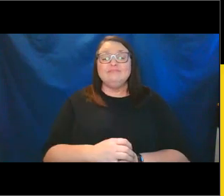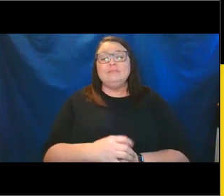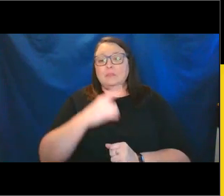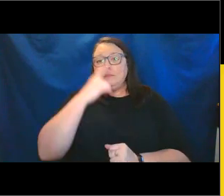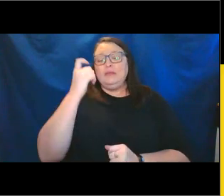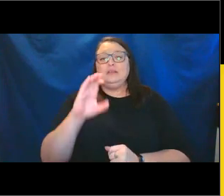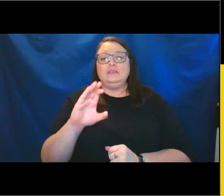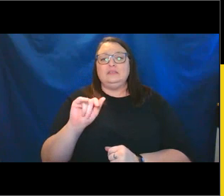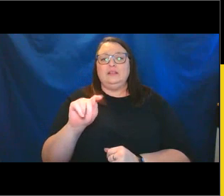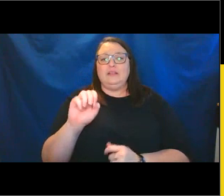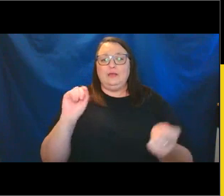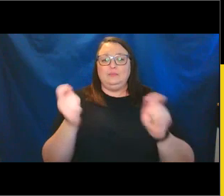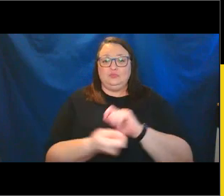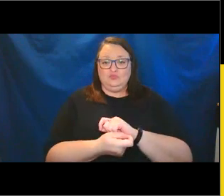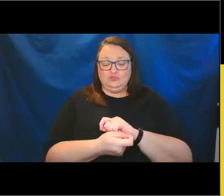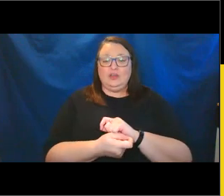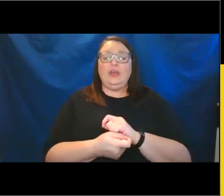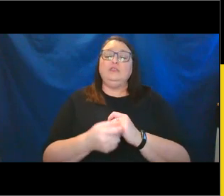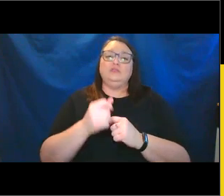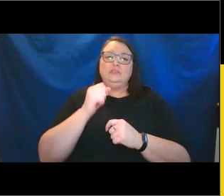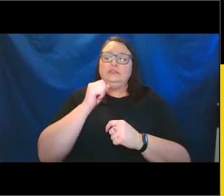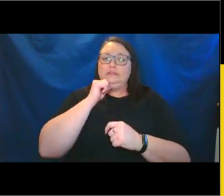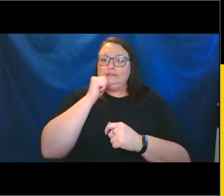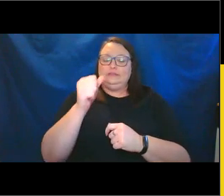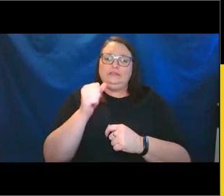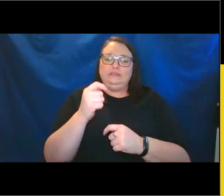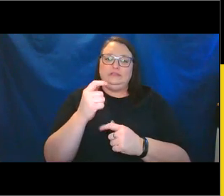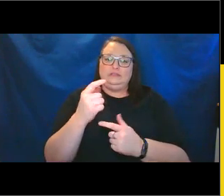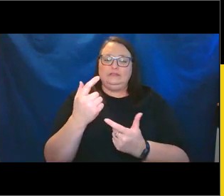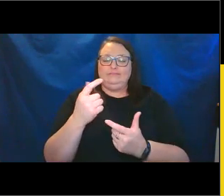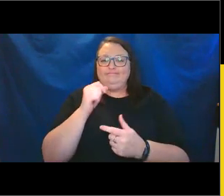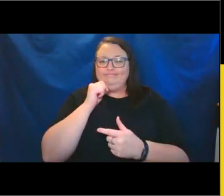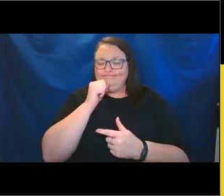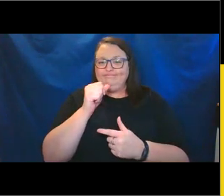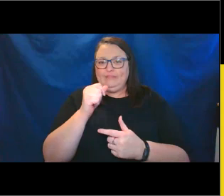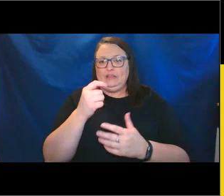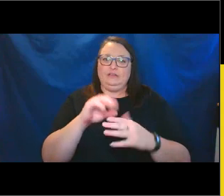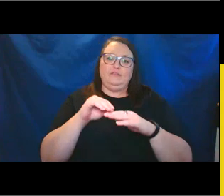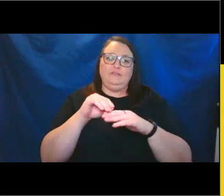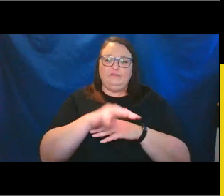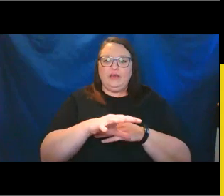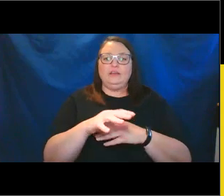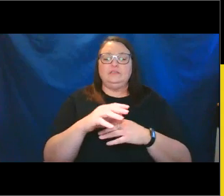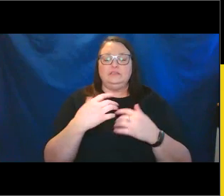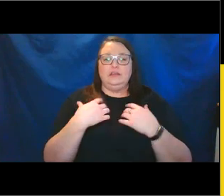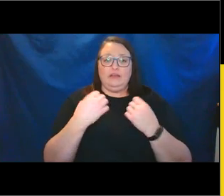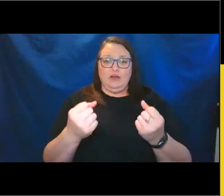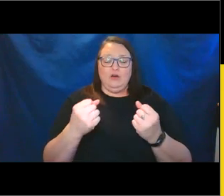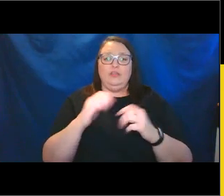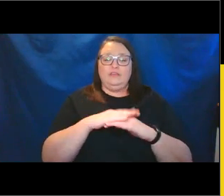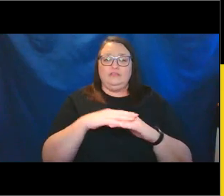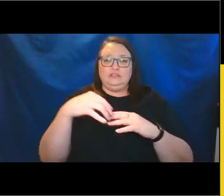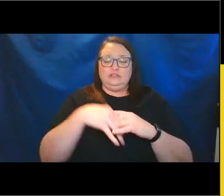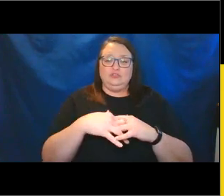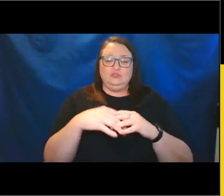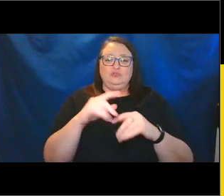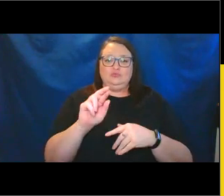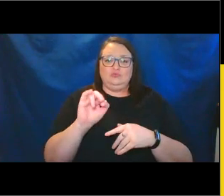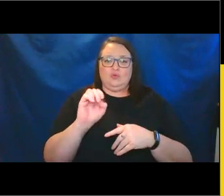change disproportionately affects the ecological resilience, cultural practices, and the health of indigenous tribes. The Tribal Stewards